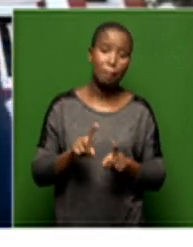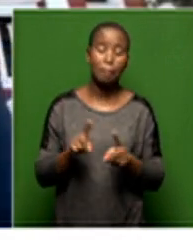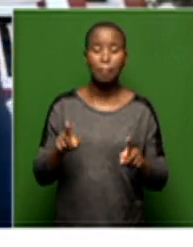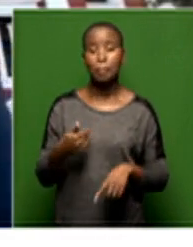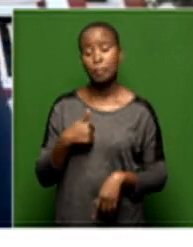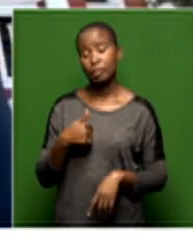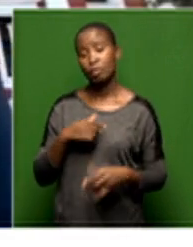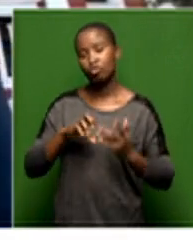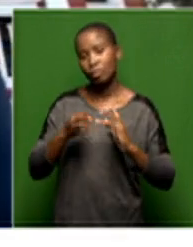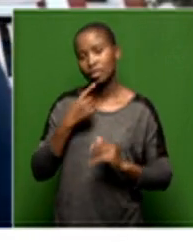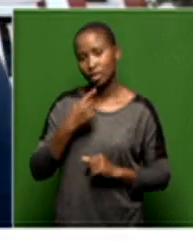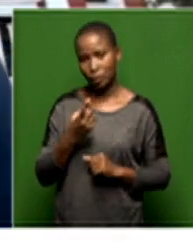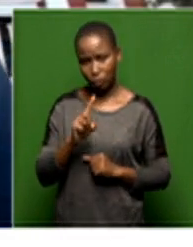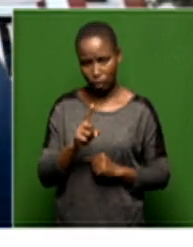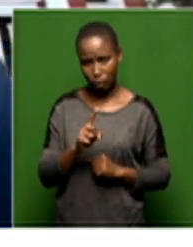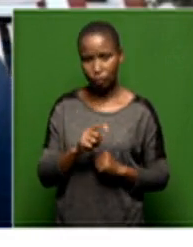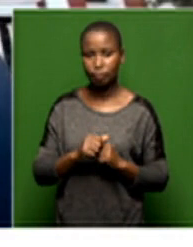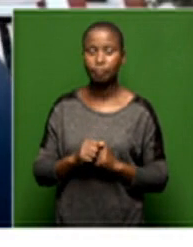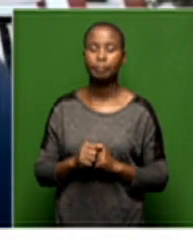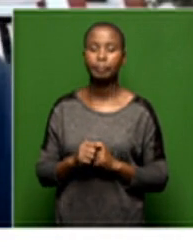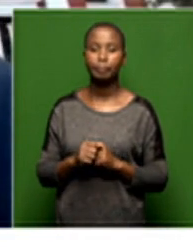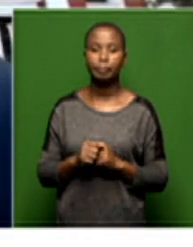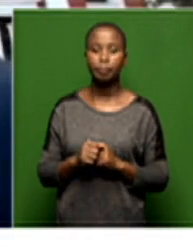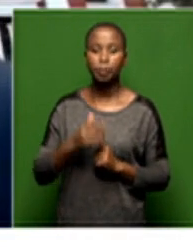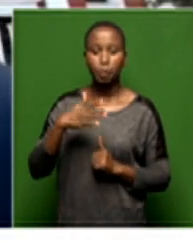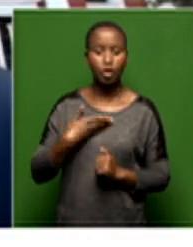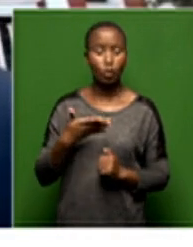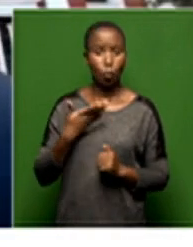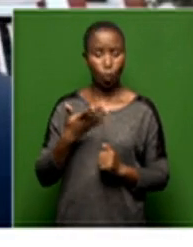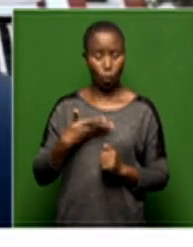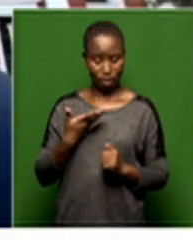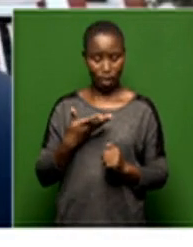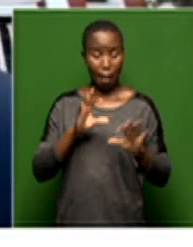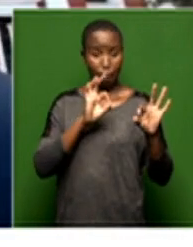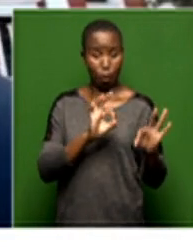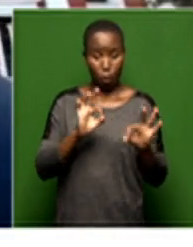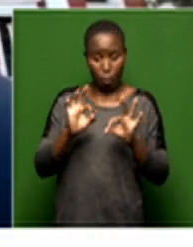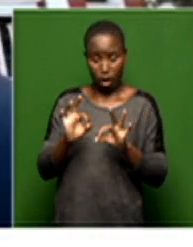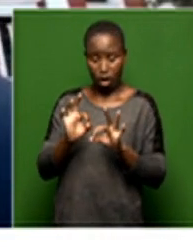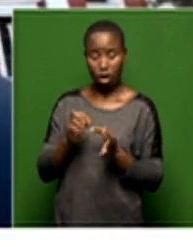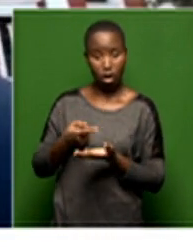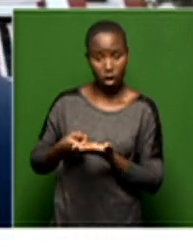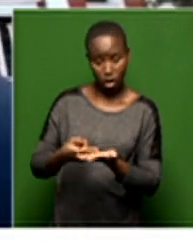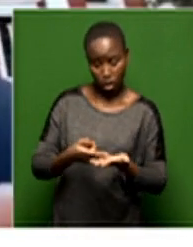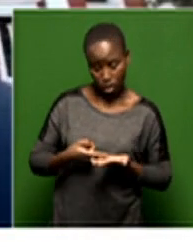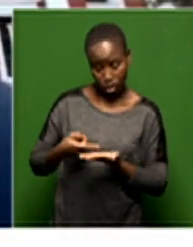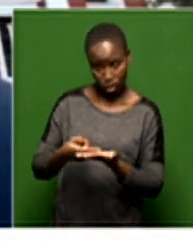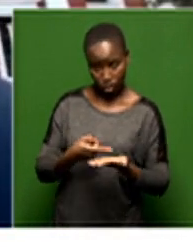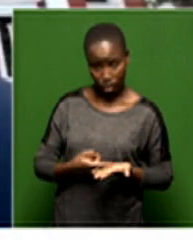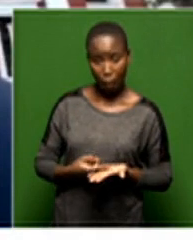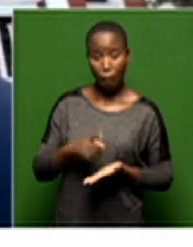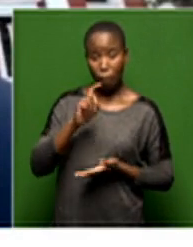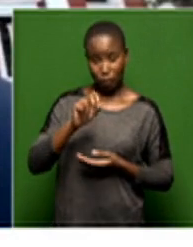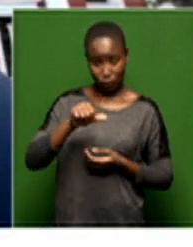that for the completion of a proper conversation, I think you should actually,